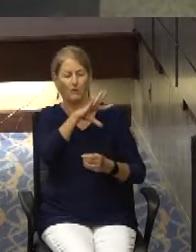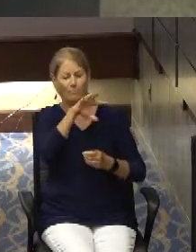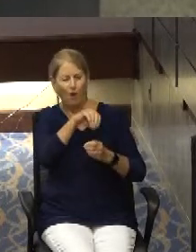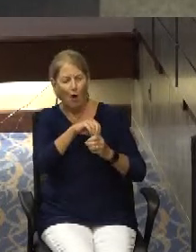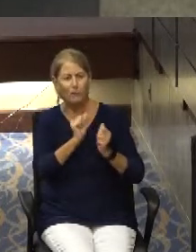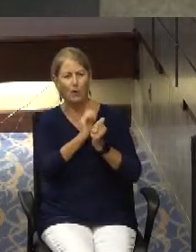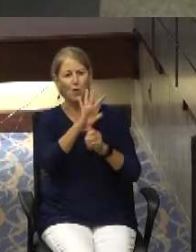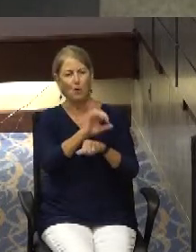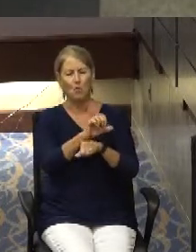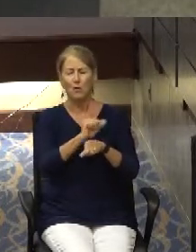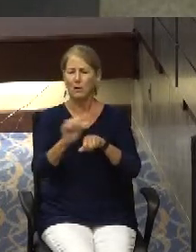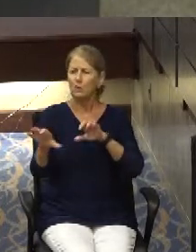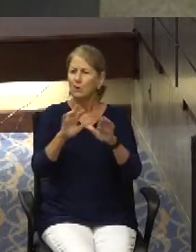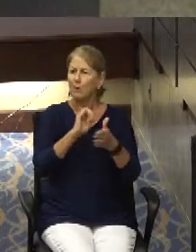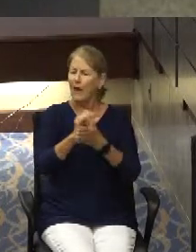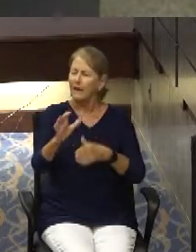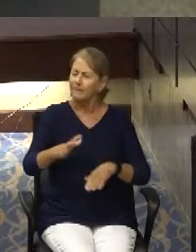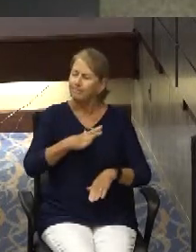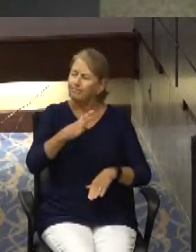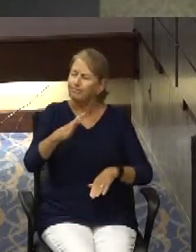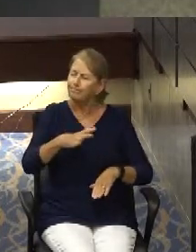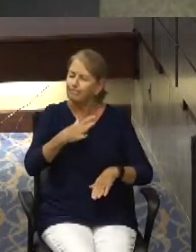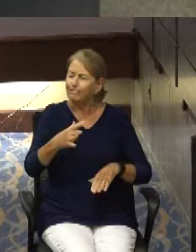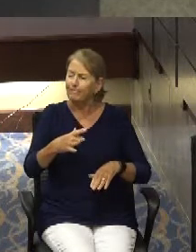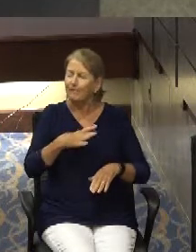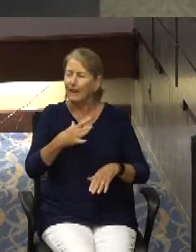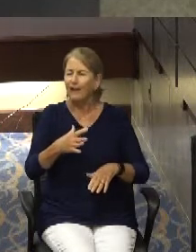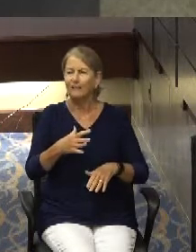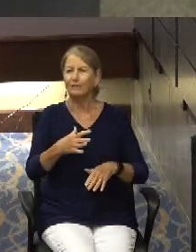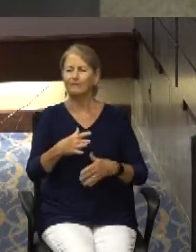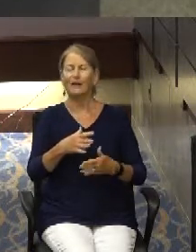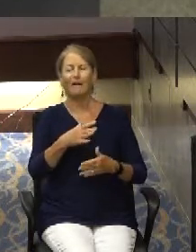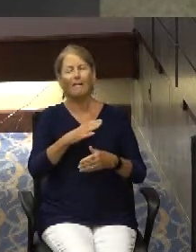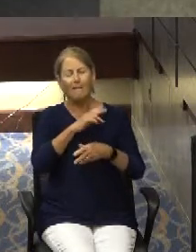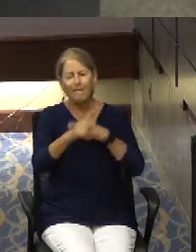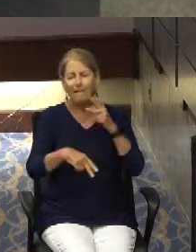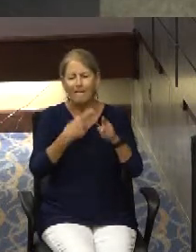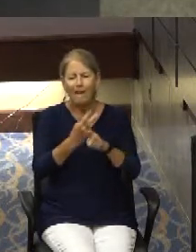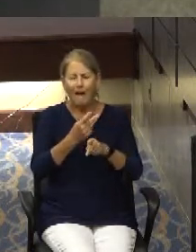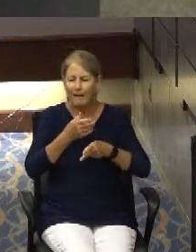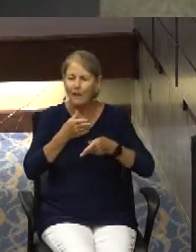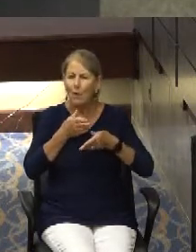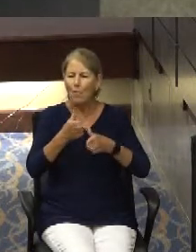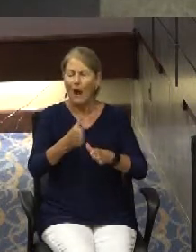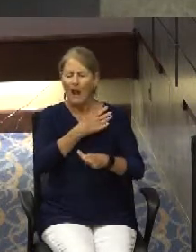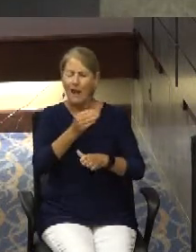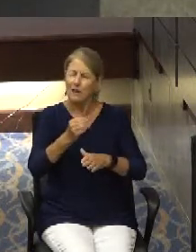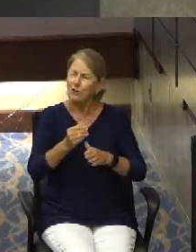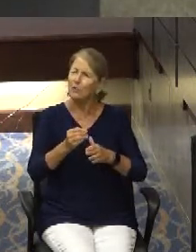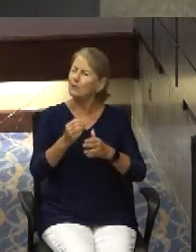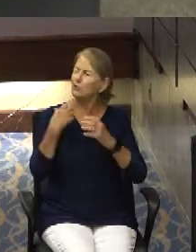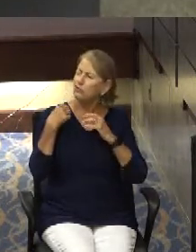in a dignified, classy, kind, compassionate way. But you're also a fierce advocate for our city.